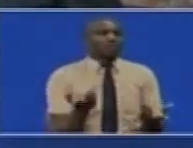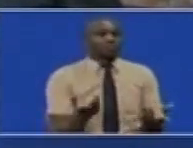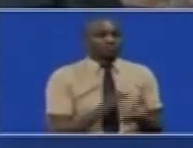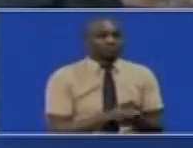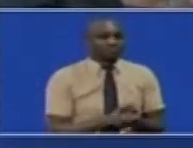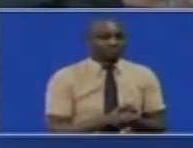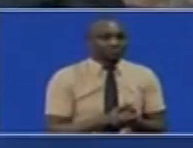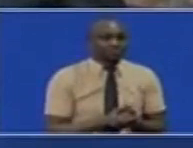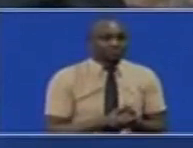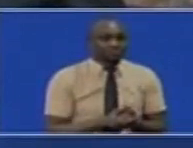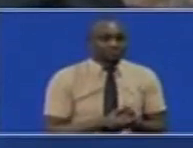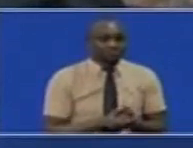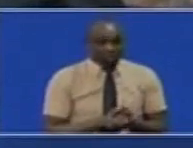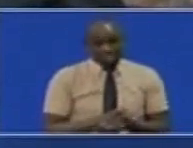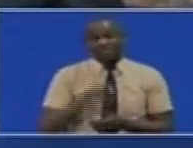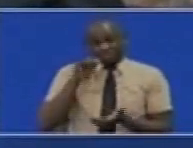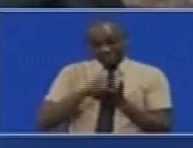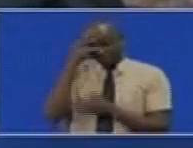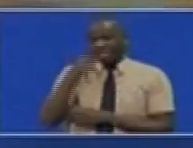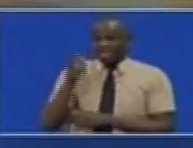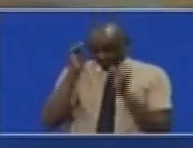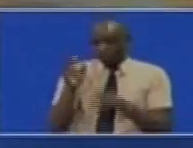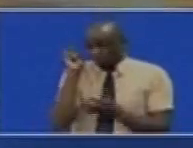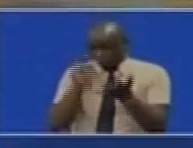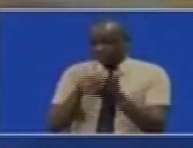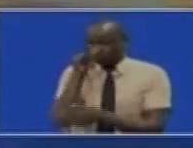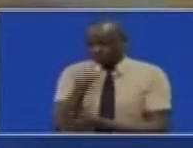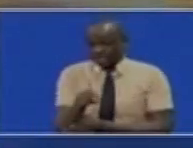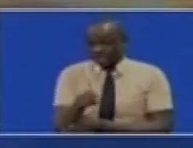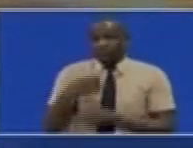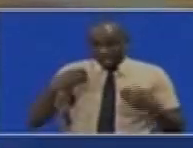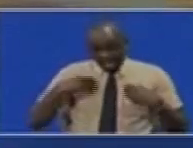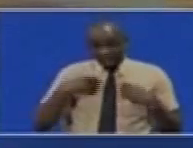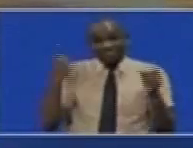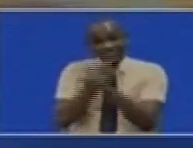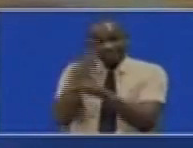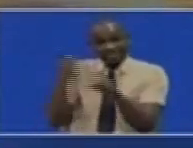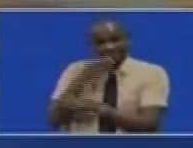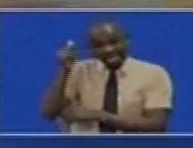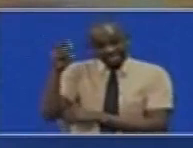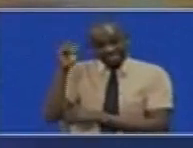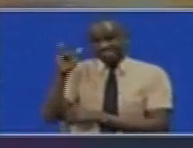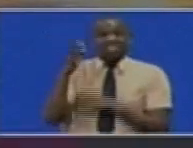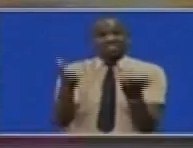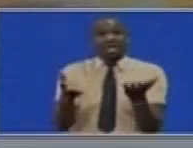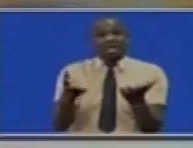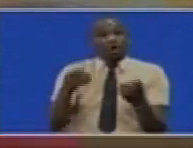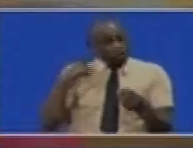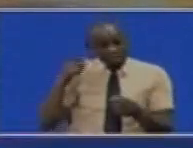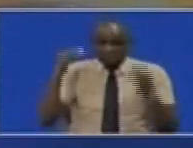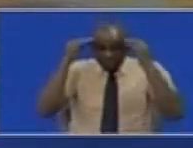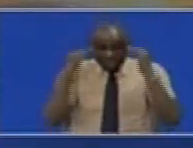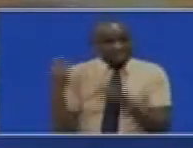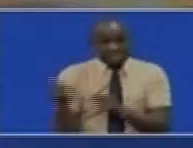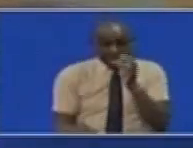down? That's why, if you notice today, it was a multi-agency approach. It was not the judiciary launching